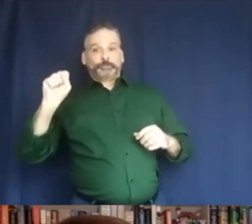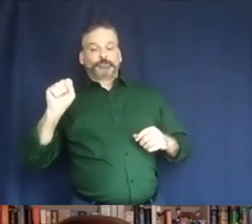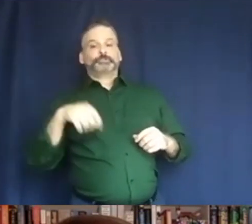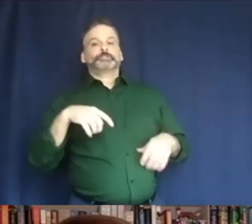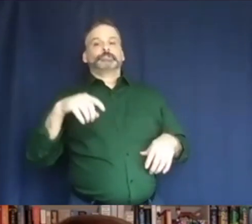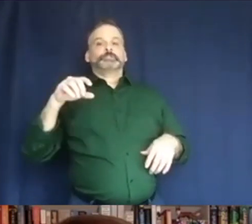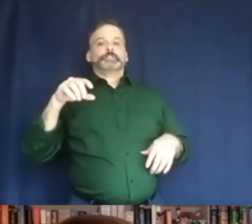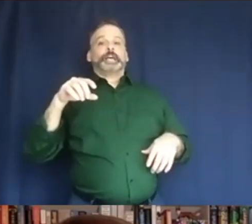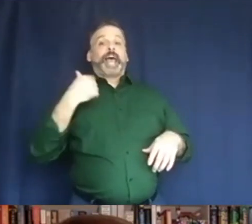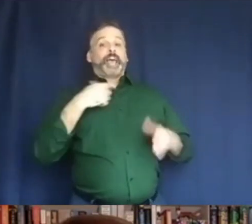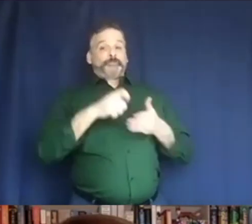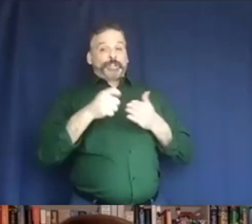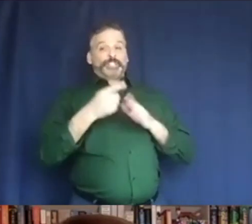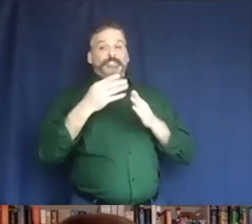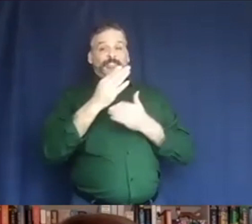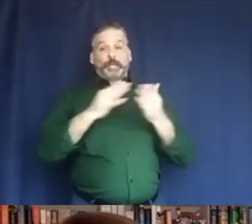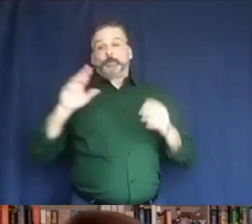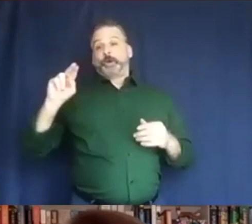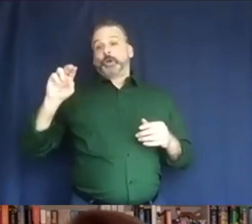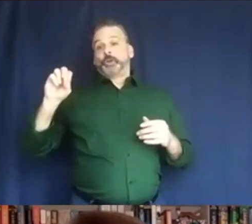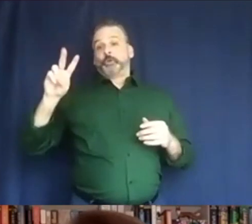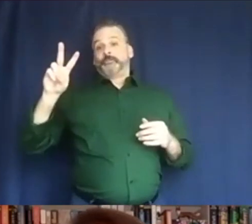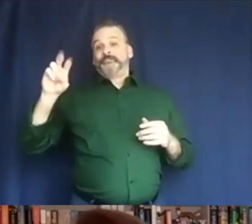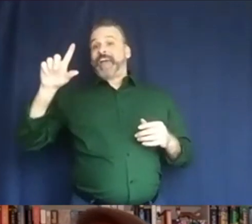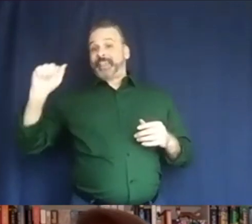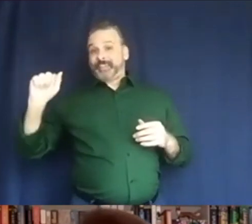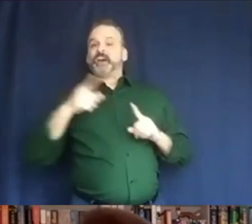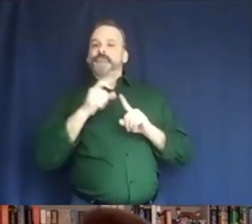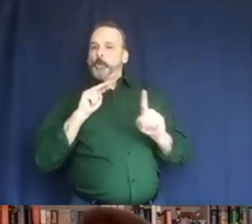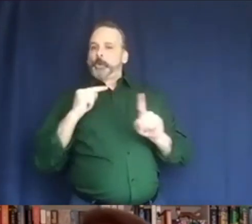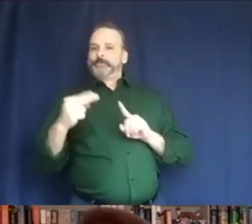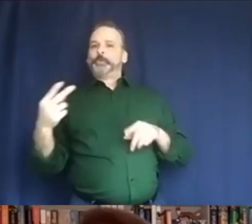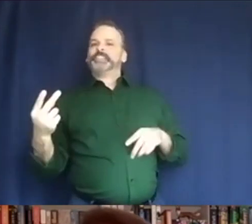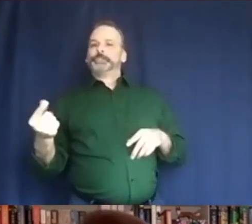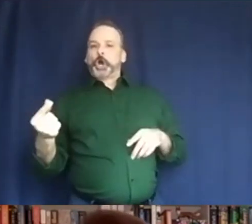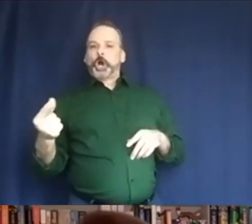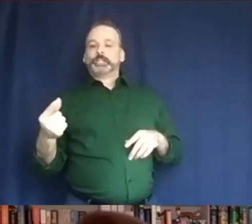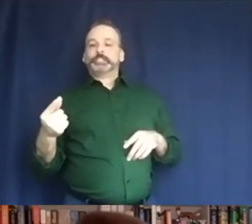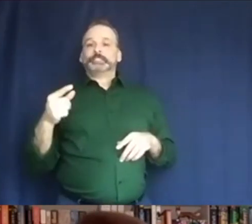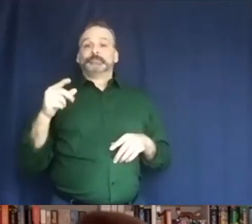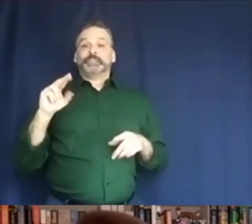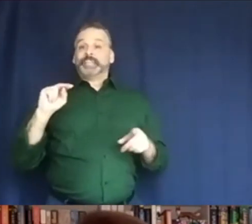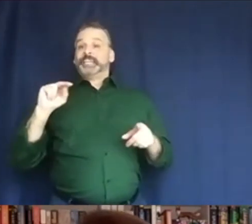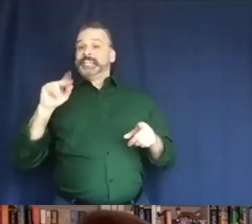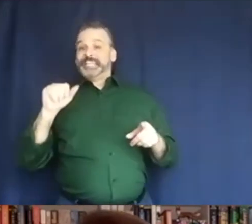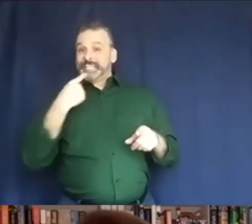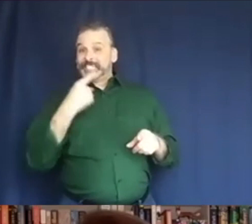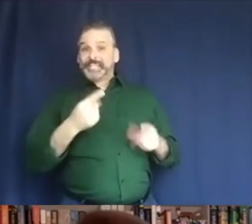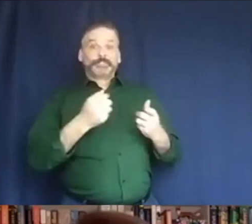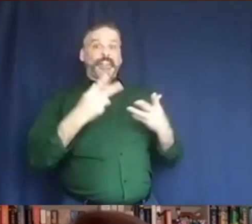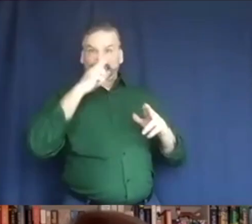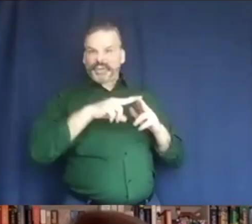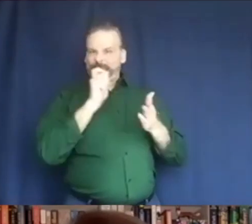writing a few novellas from the point of view of the dog, which was, as Nikita said, a lot of fun, very